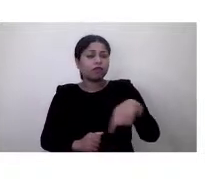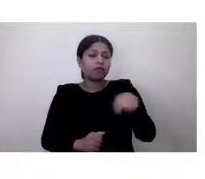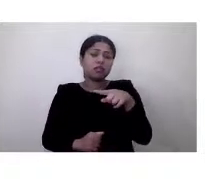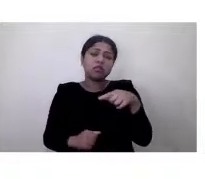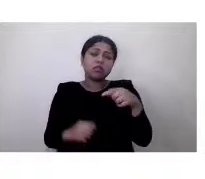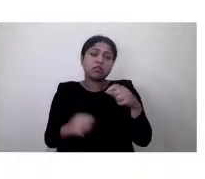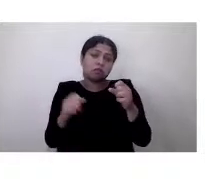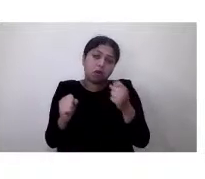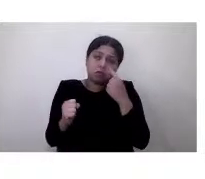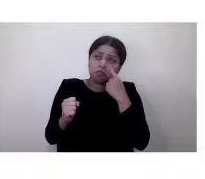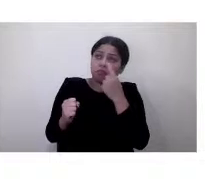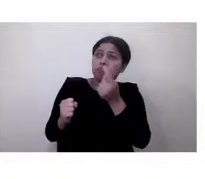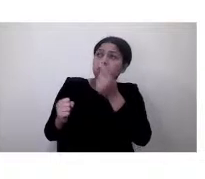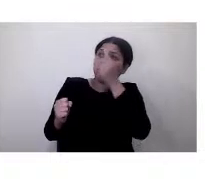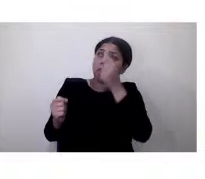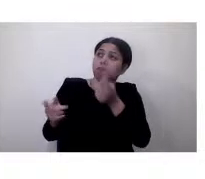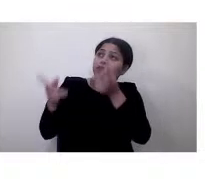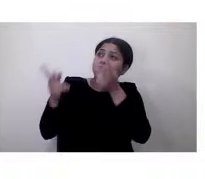Yes, you guessed right.